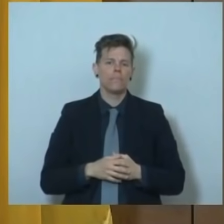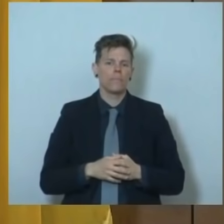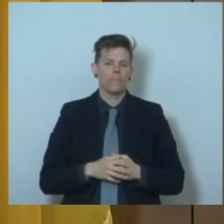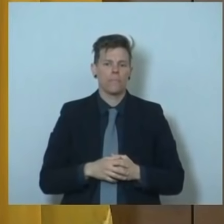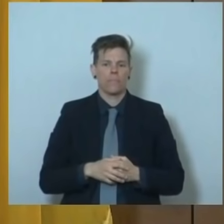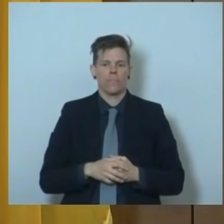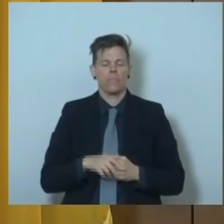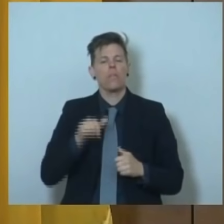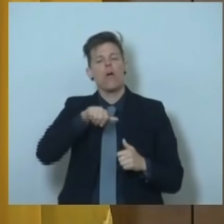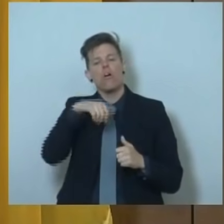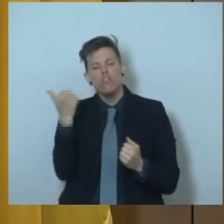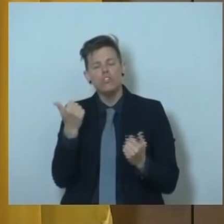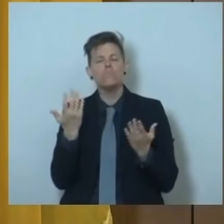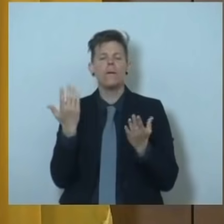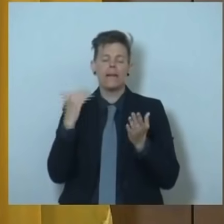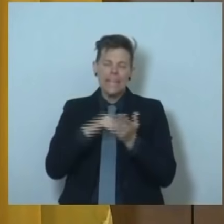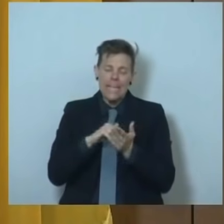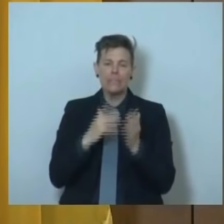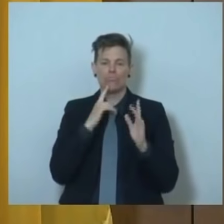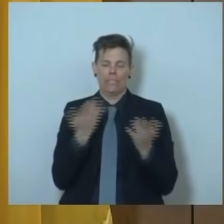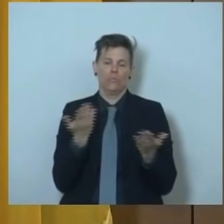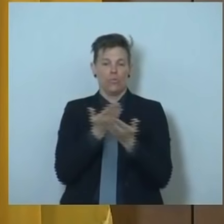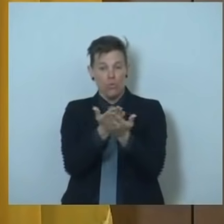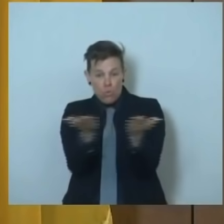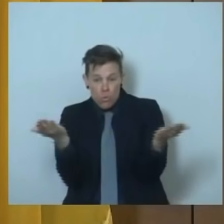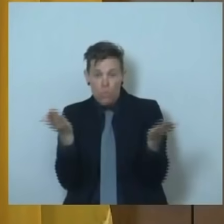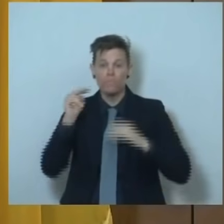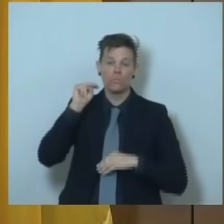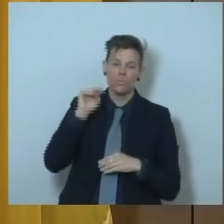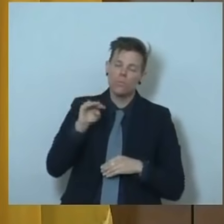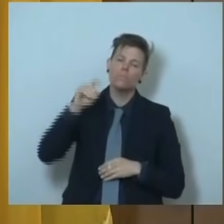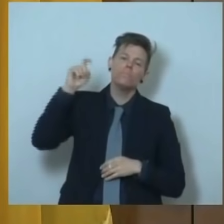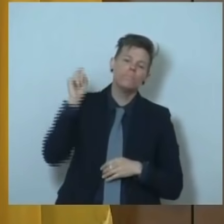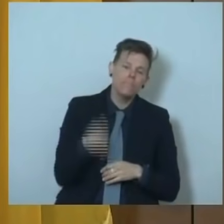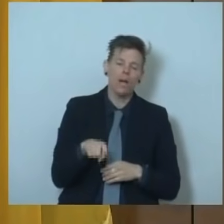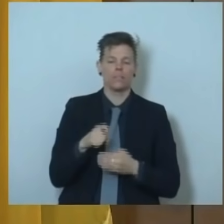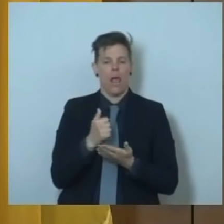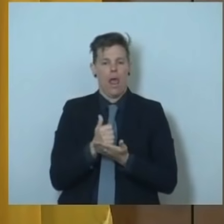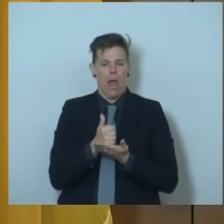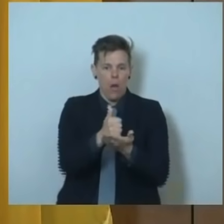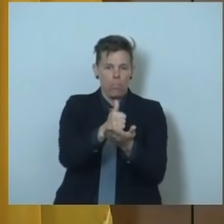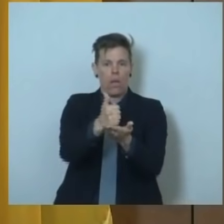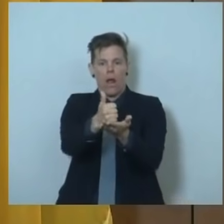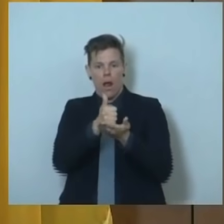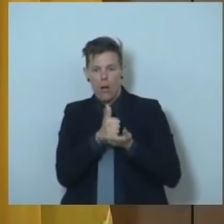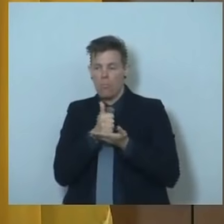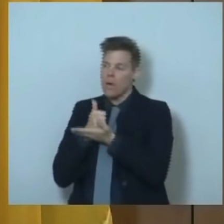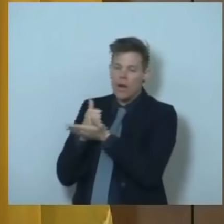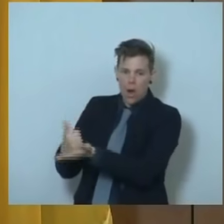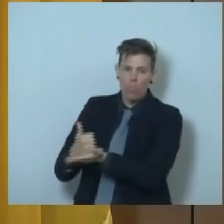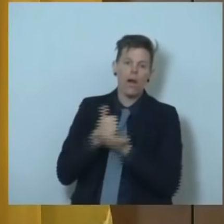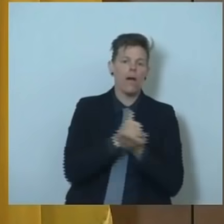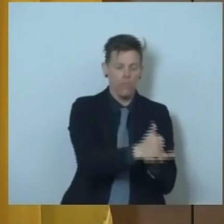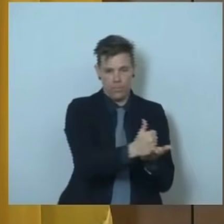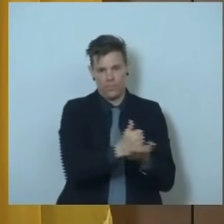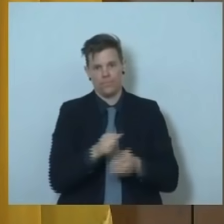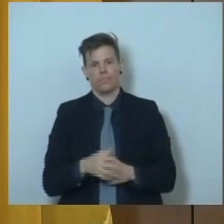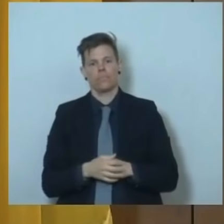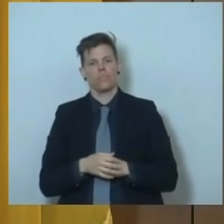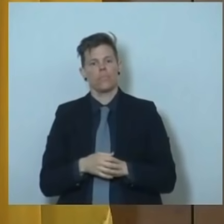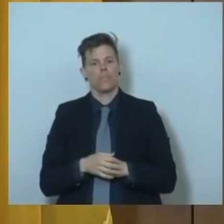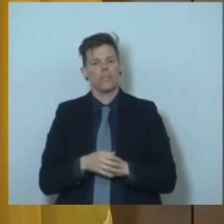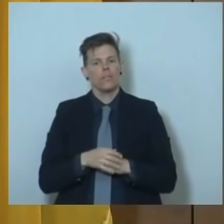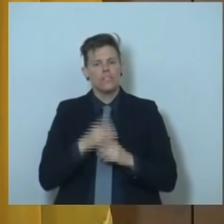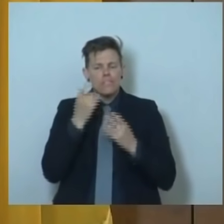to be actively engaged in is making sure that we're all communicating this and that we're very